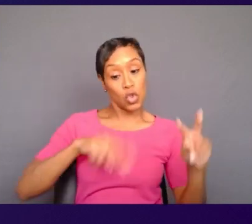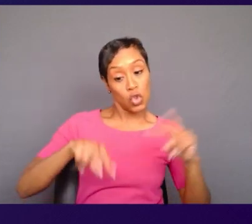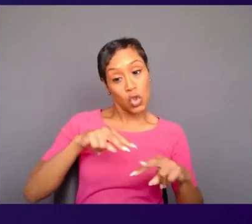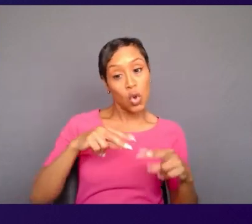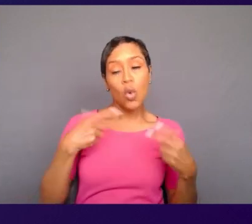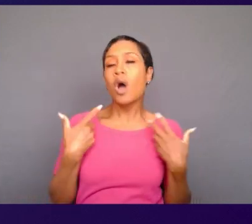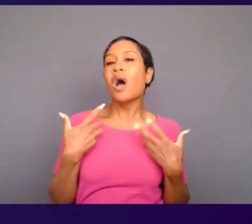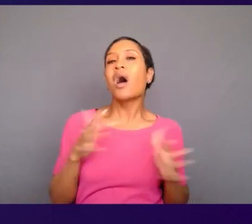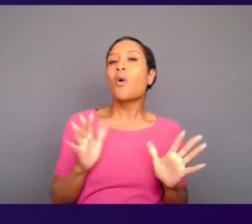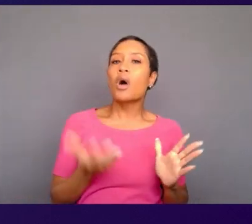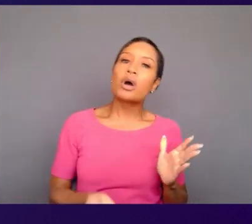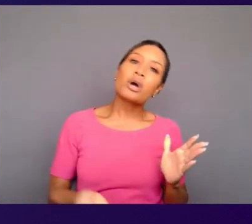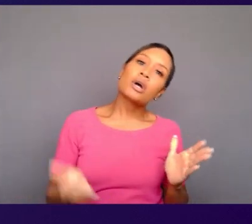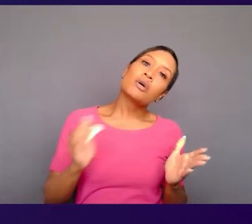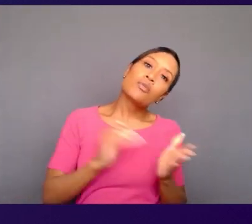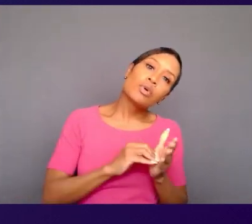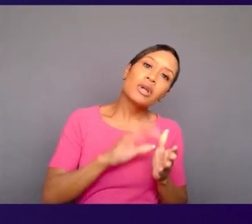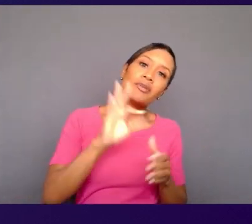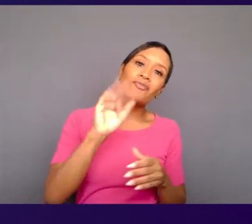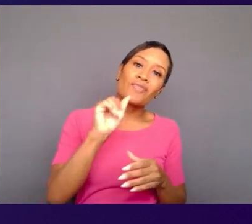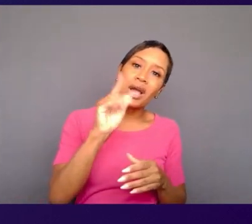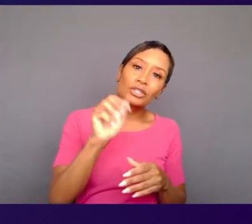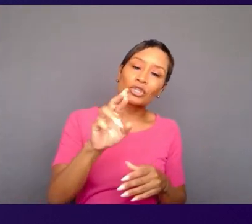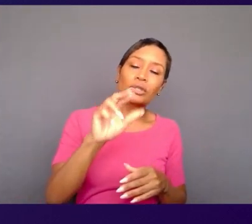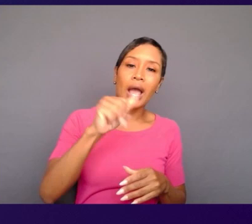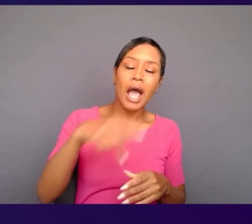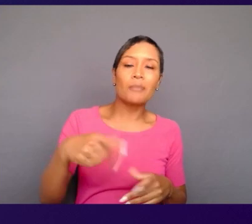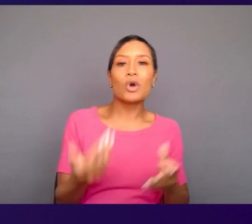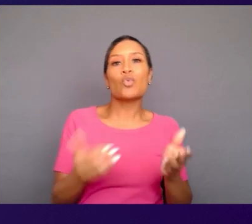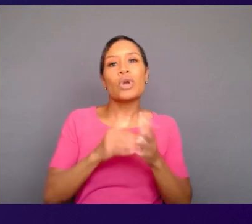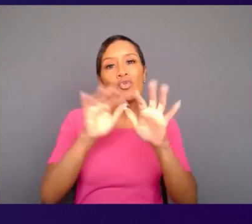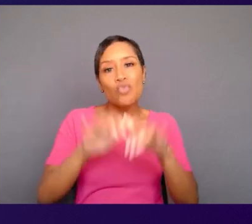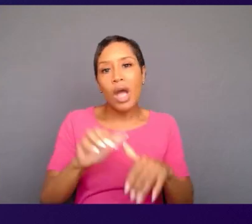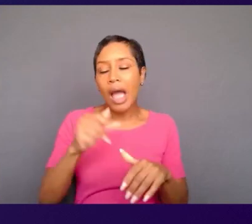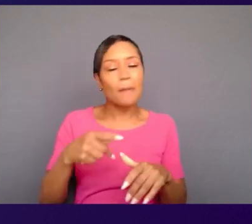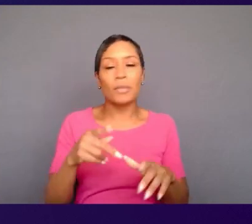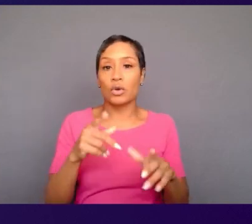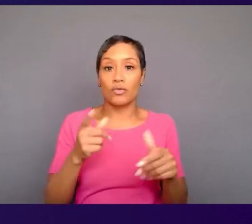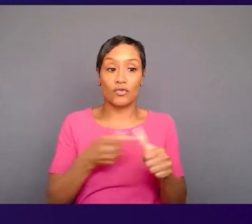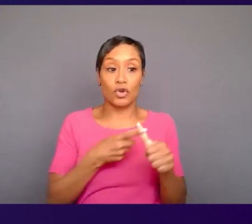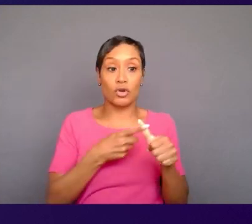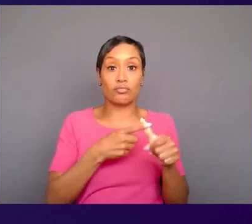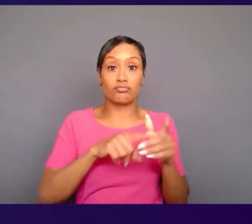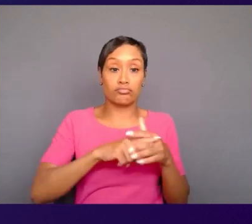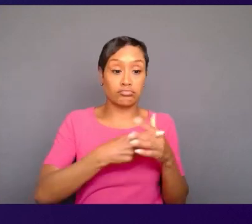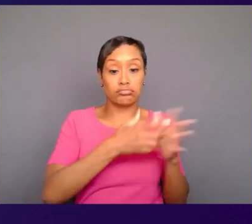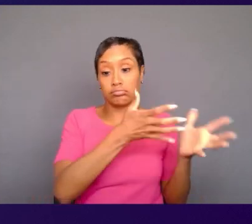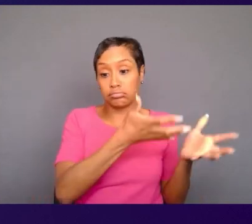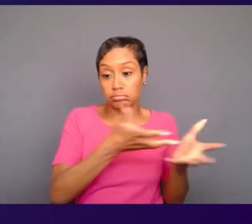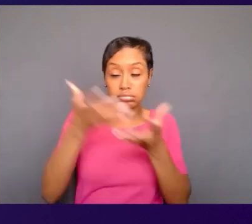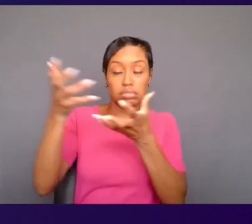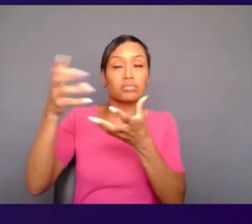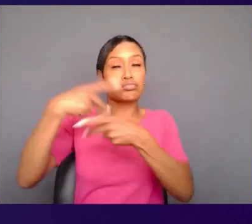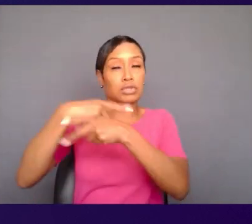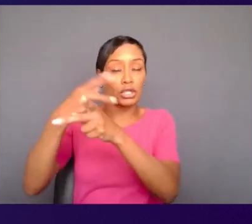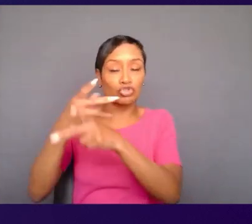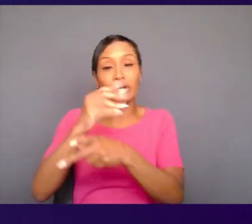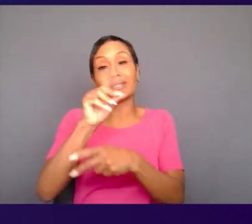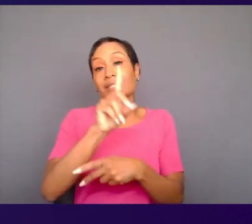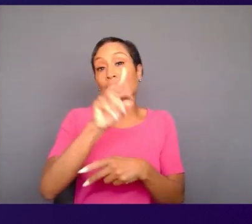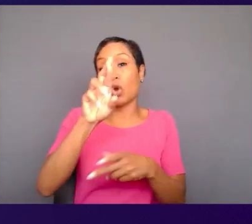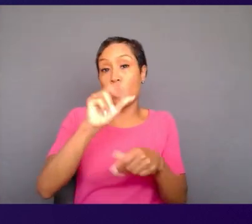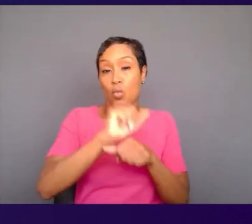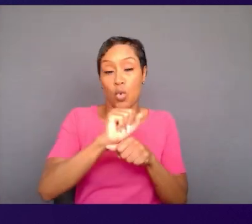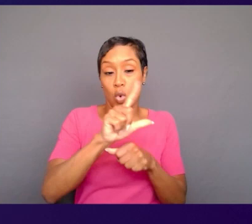have to refactor our apps and rewrite our apps. So when we were able to move that initial production workload as well as the DR workloads, we've seen